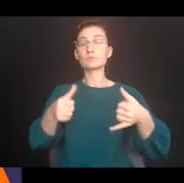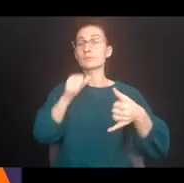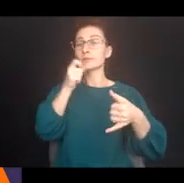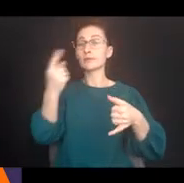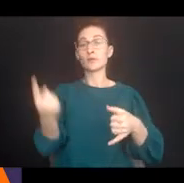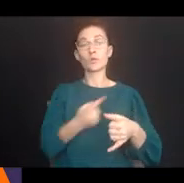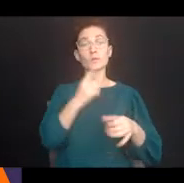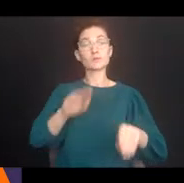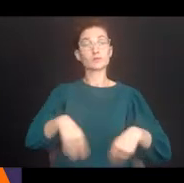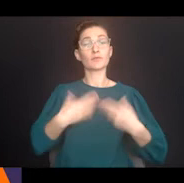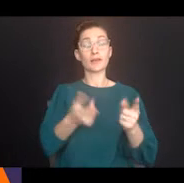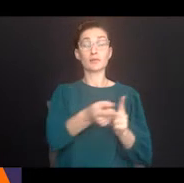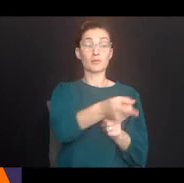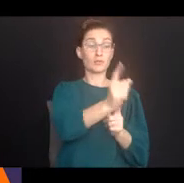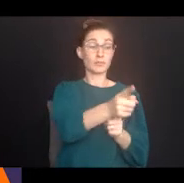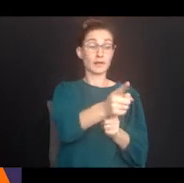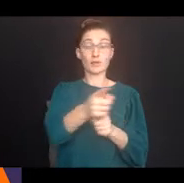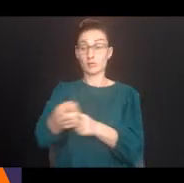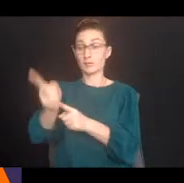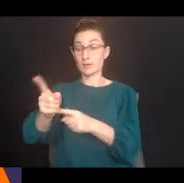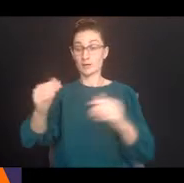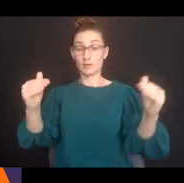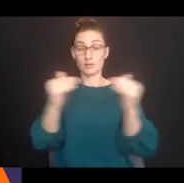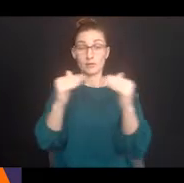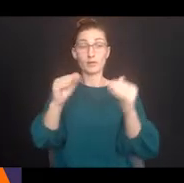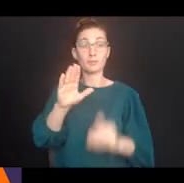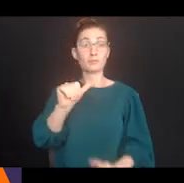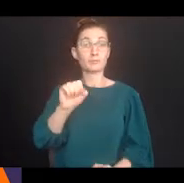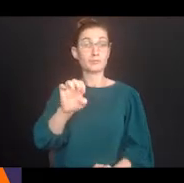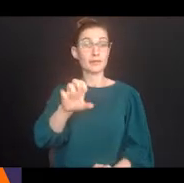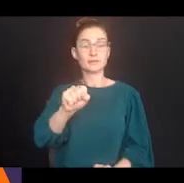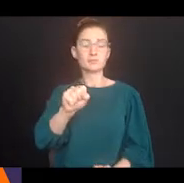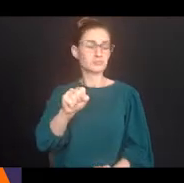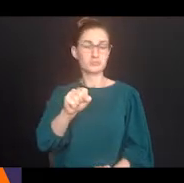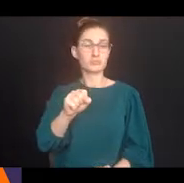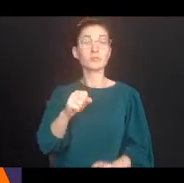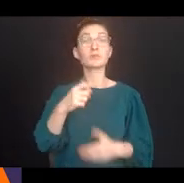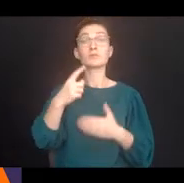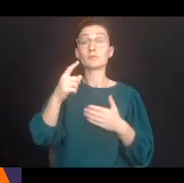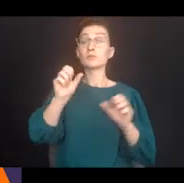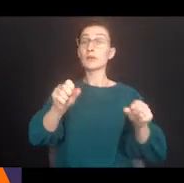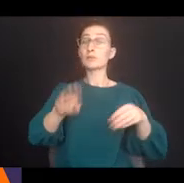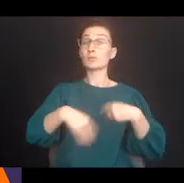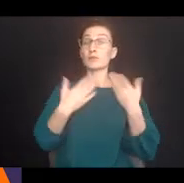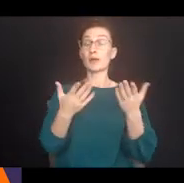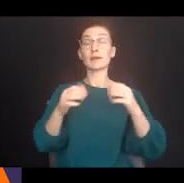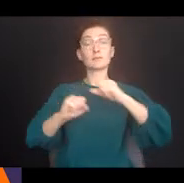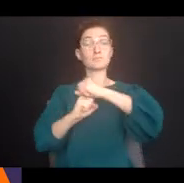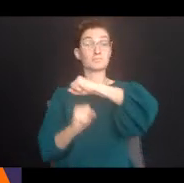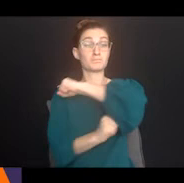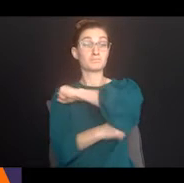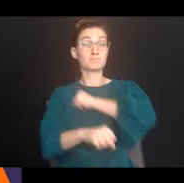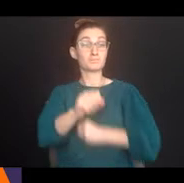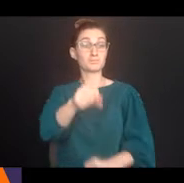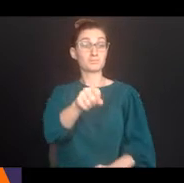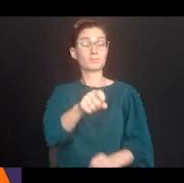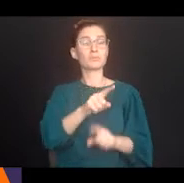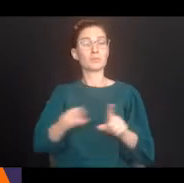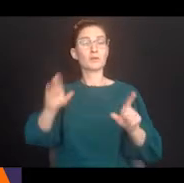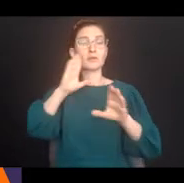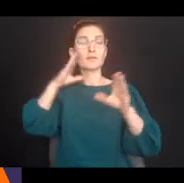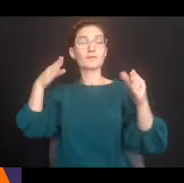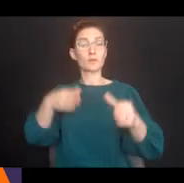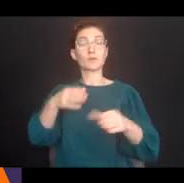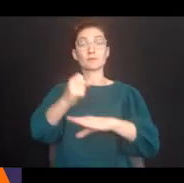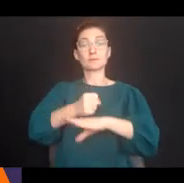awards are not always provided on a minute-for-minute basis. Although minute-for-minute may be used to provide a baseline, ultimately the focus will